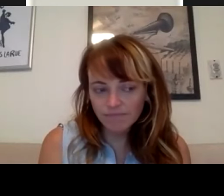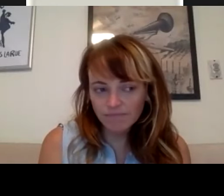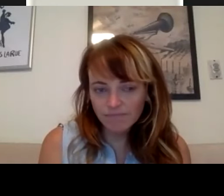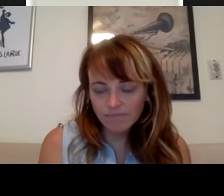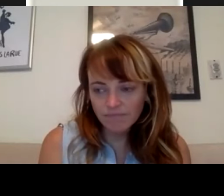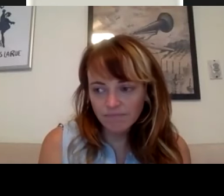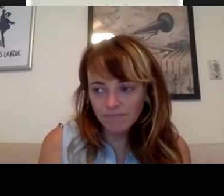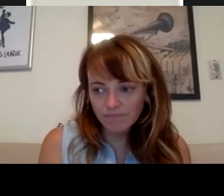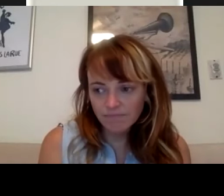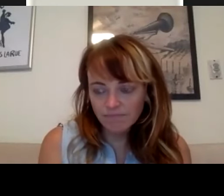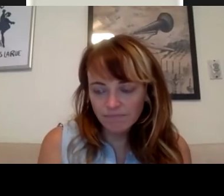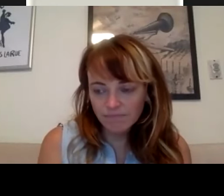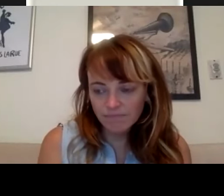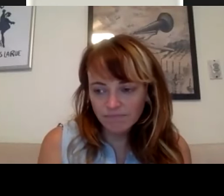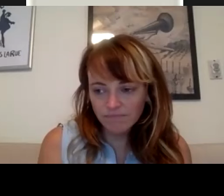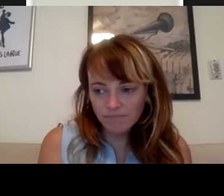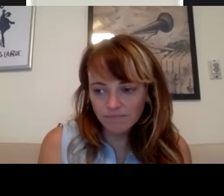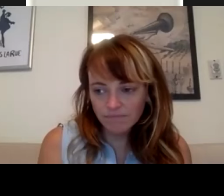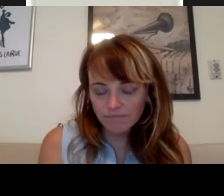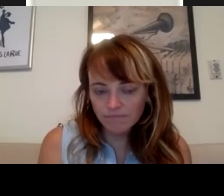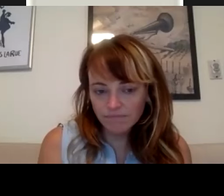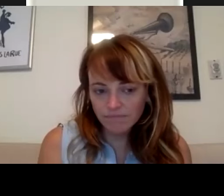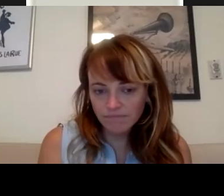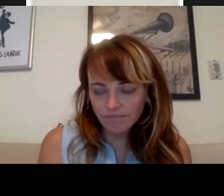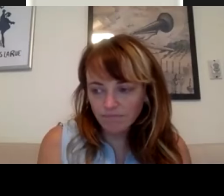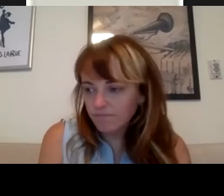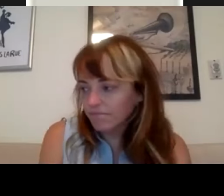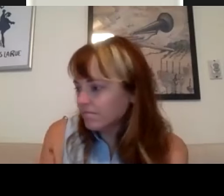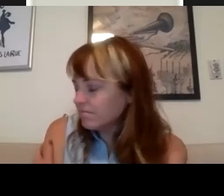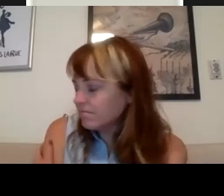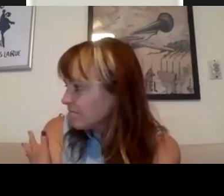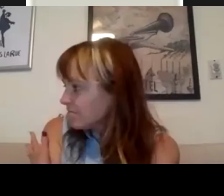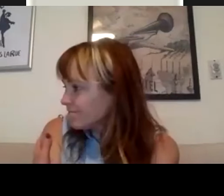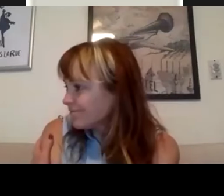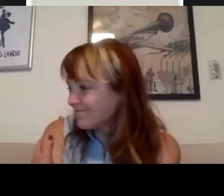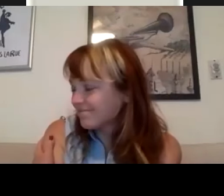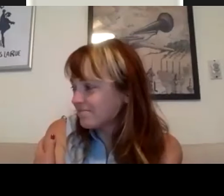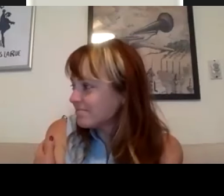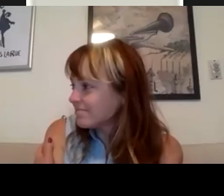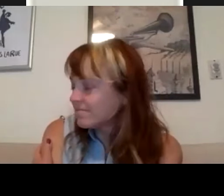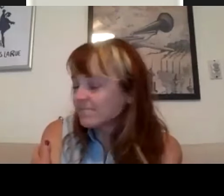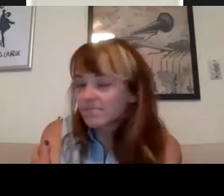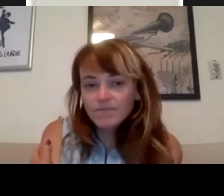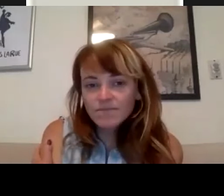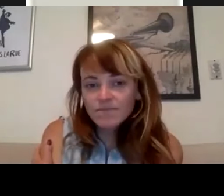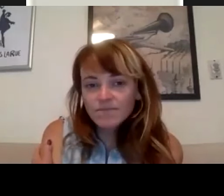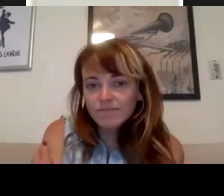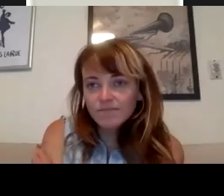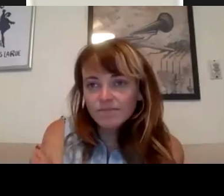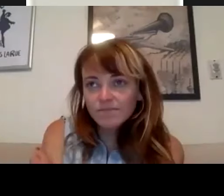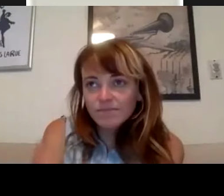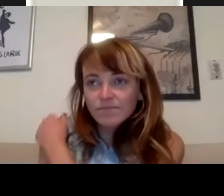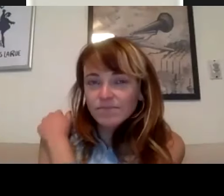what, maybe it's just the news cycle that hits, but I feel like really horrific stuff happens